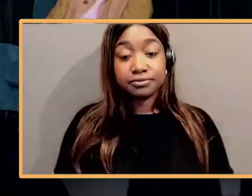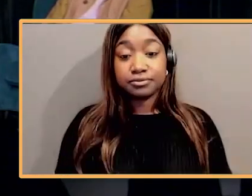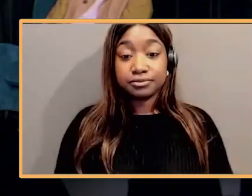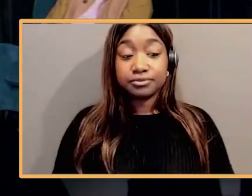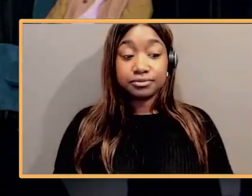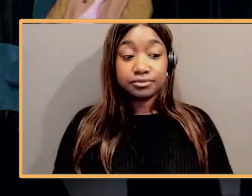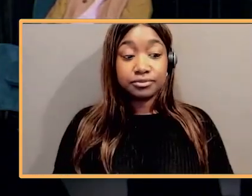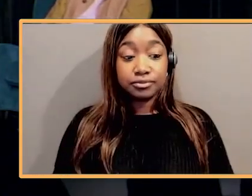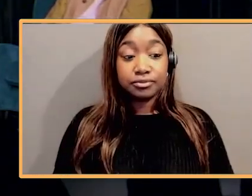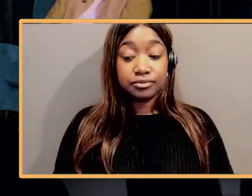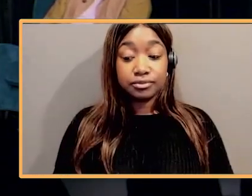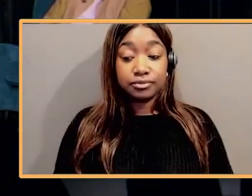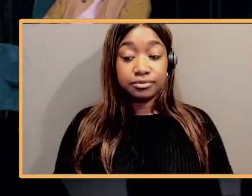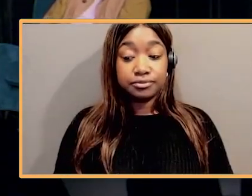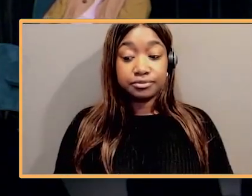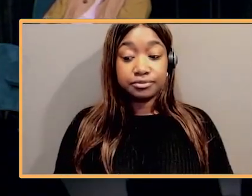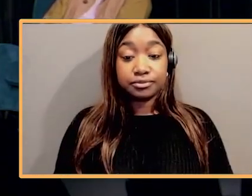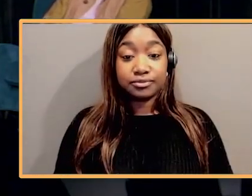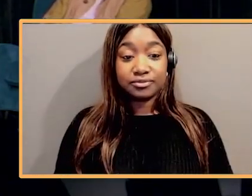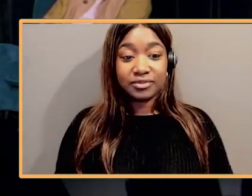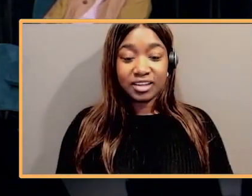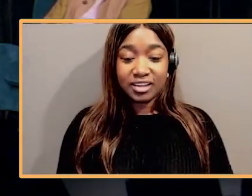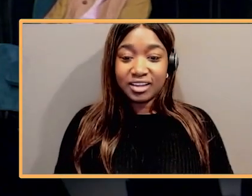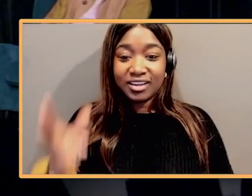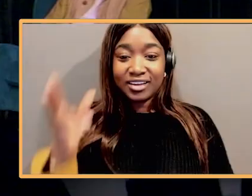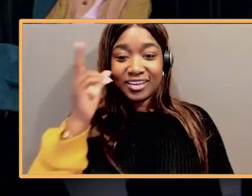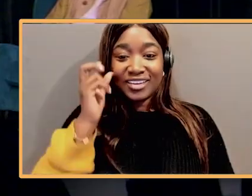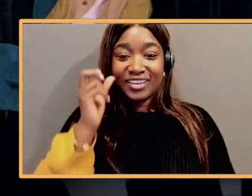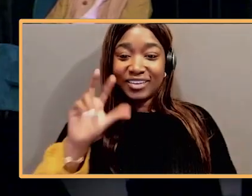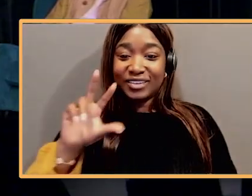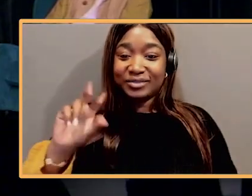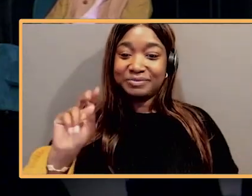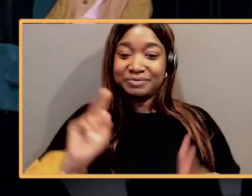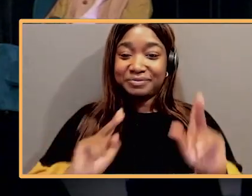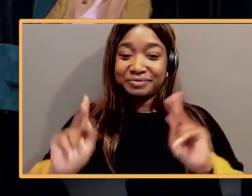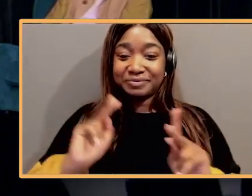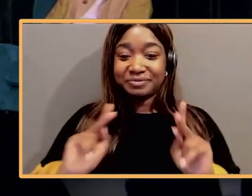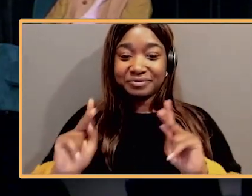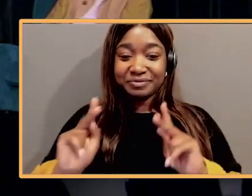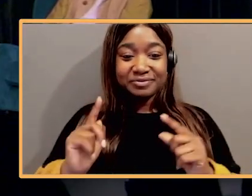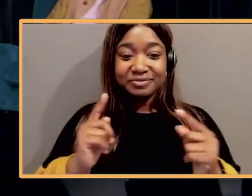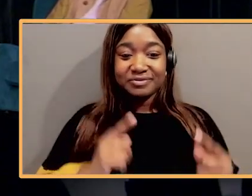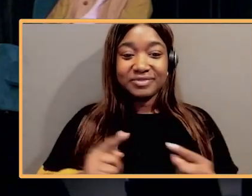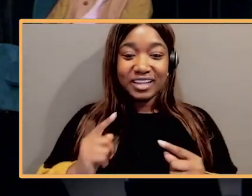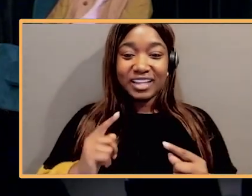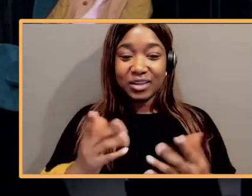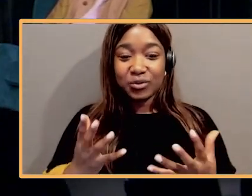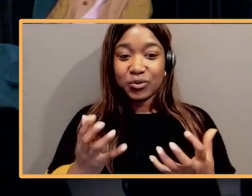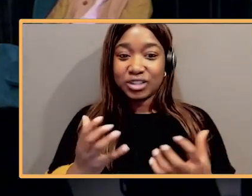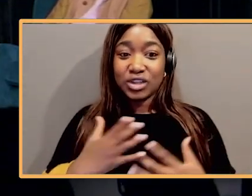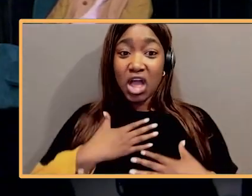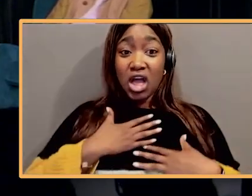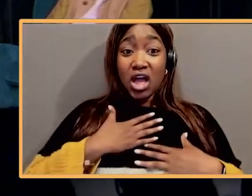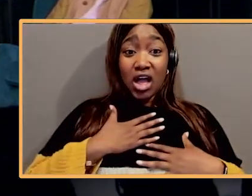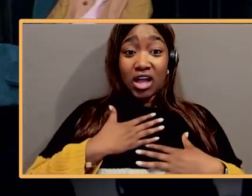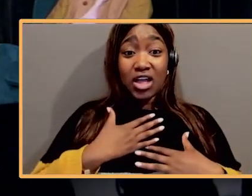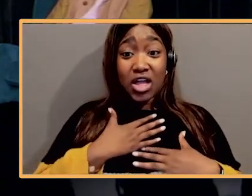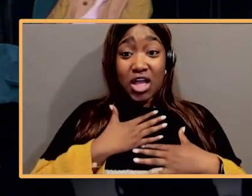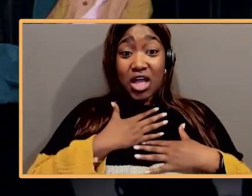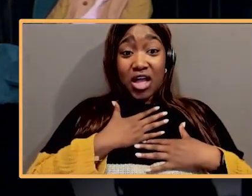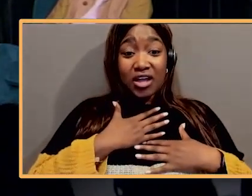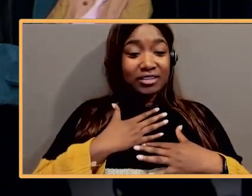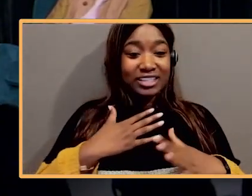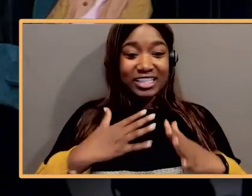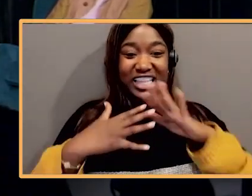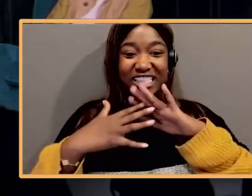I heard the sound of 30 people fighting the urge to grasp their pearls. They were like, don't touch